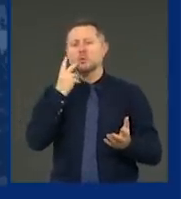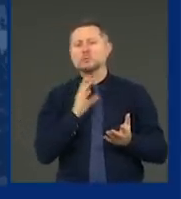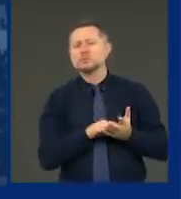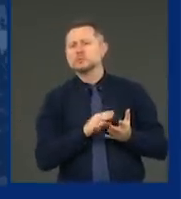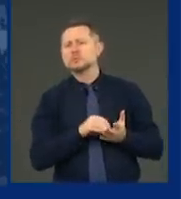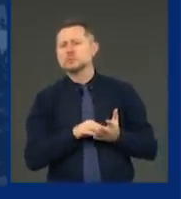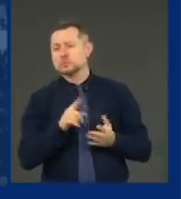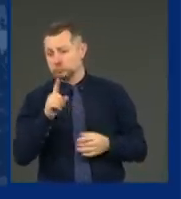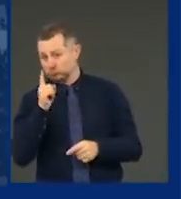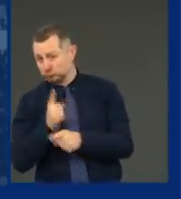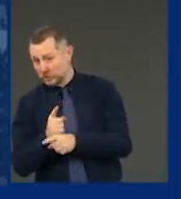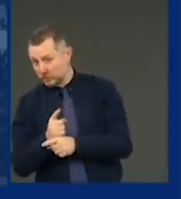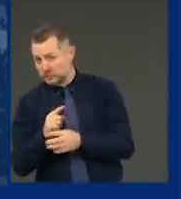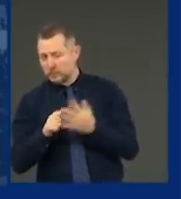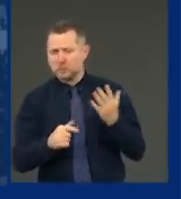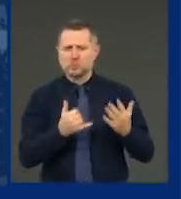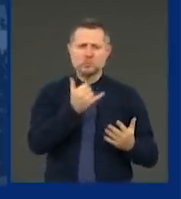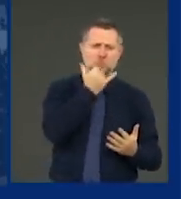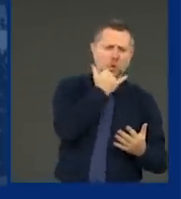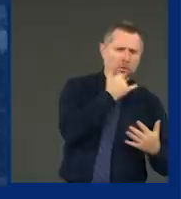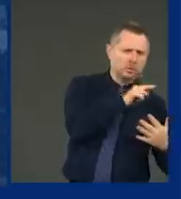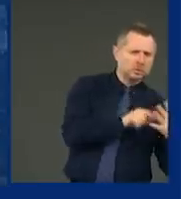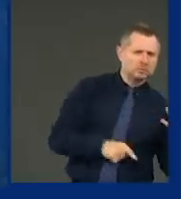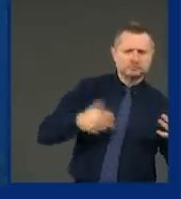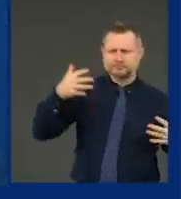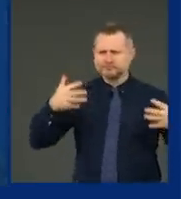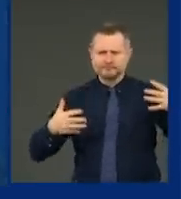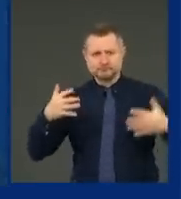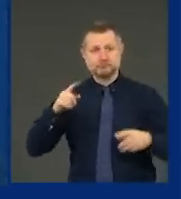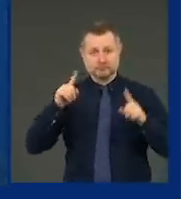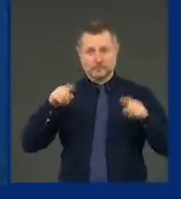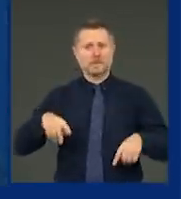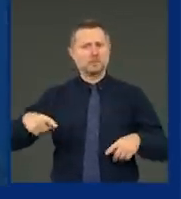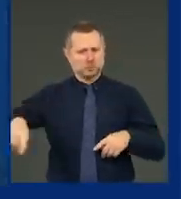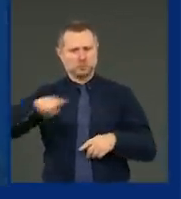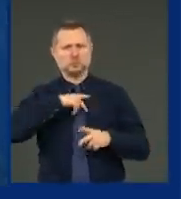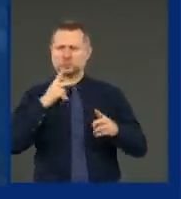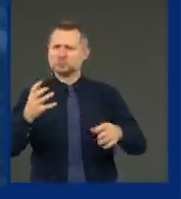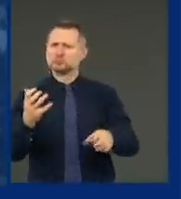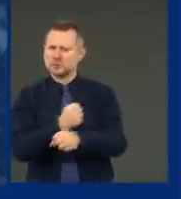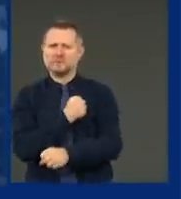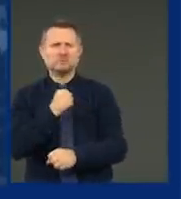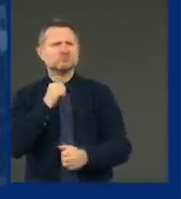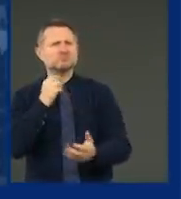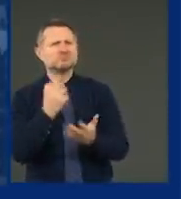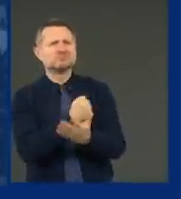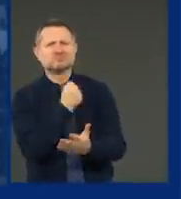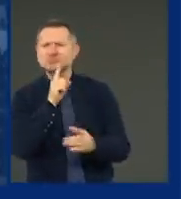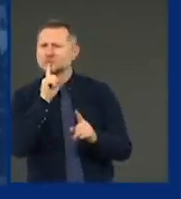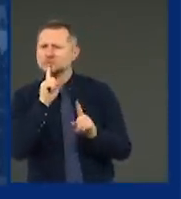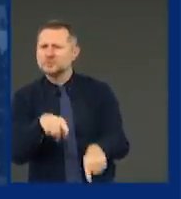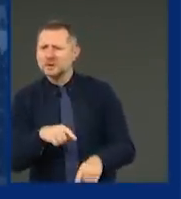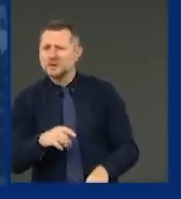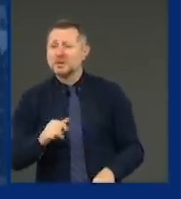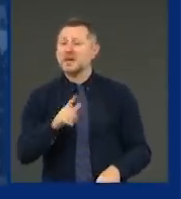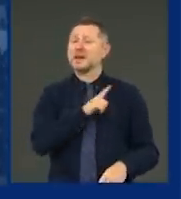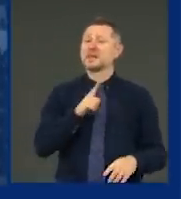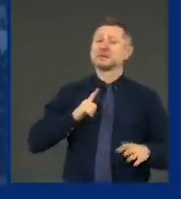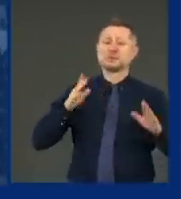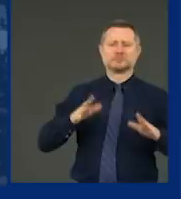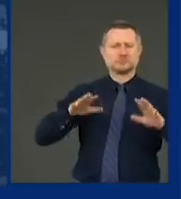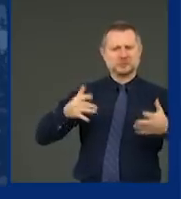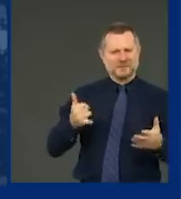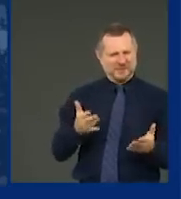right, what was done wrong, because people do deserve answers. We had legislators who were at the protest,